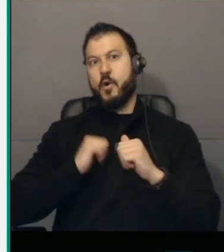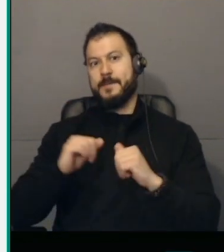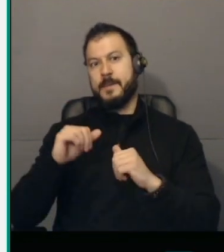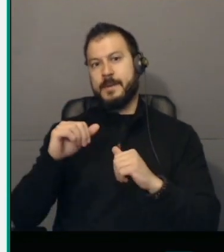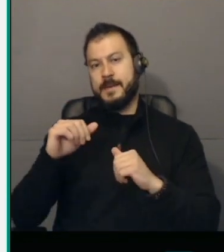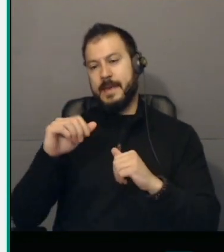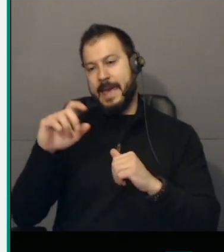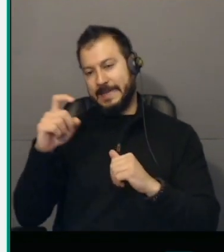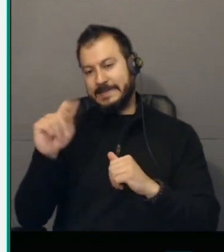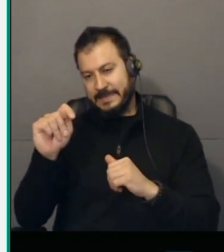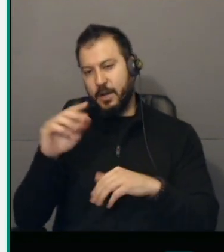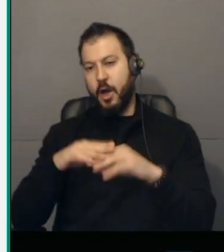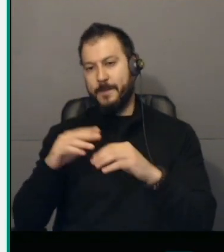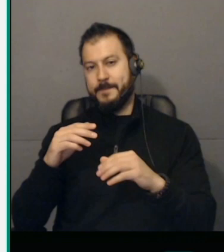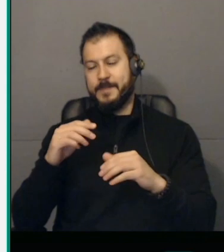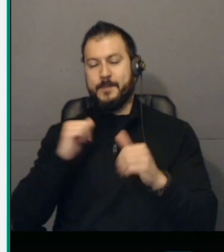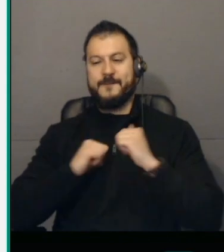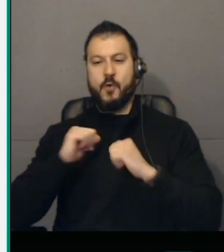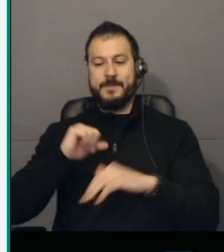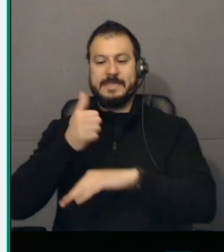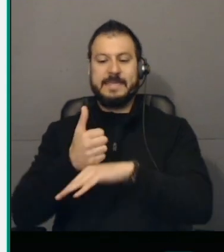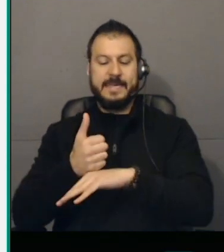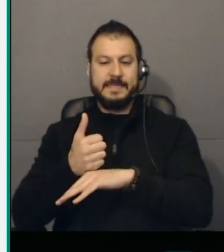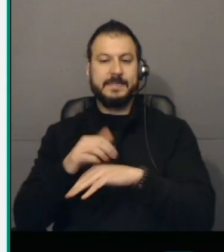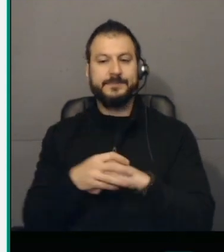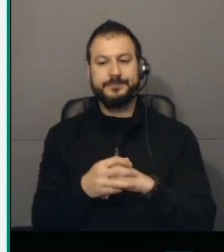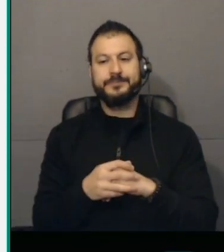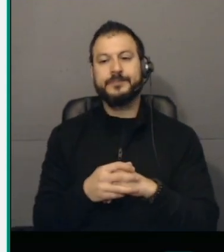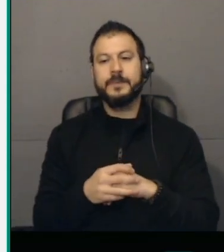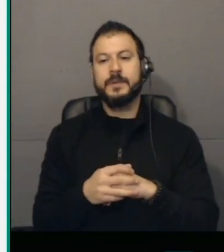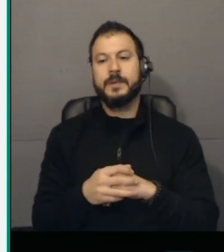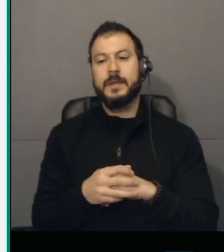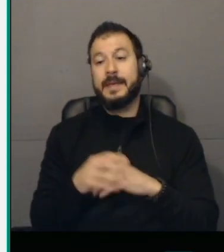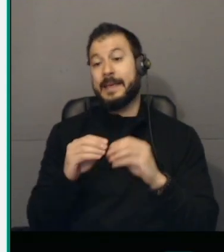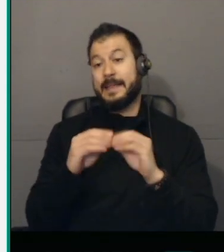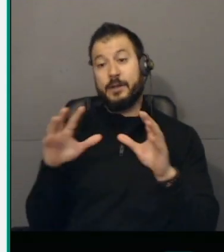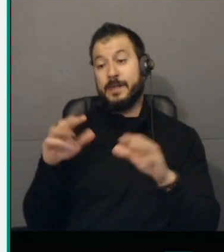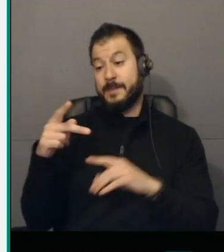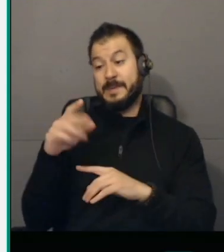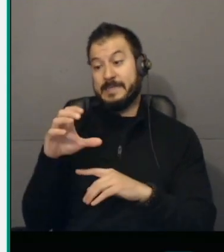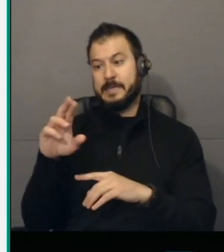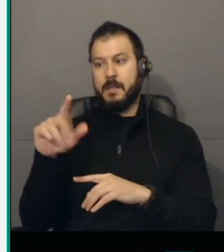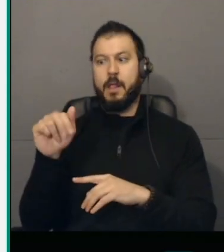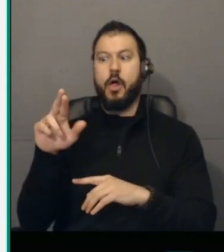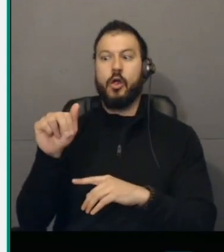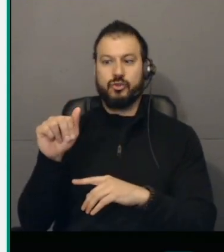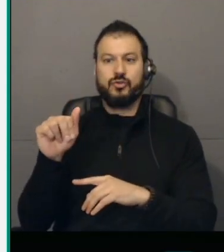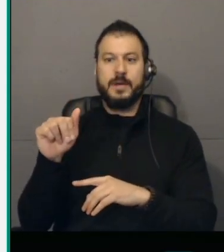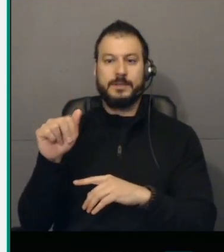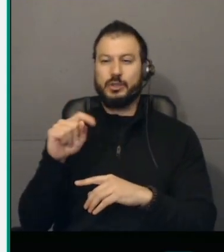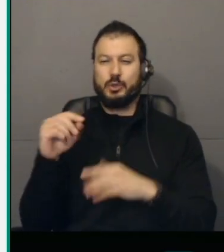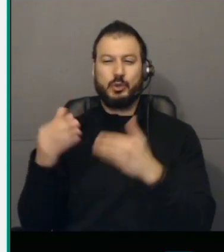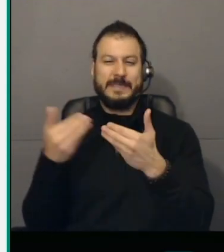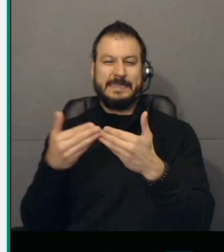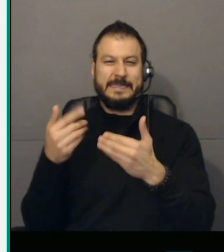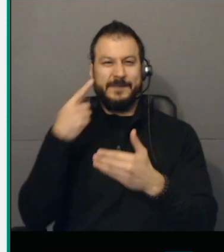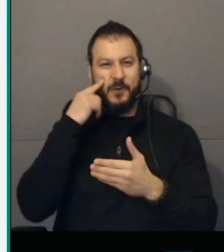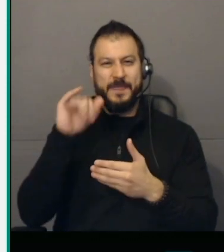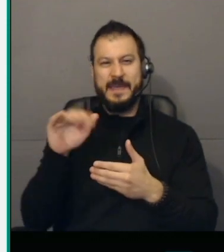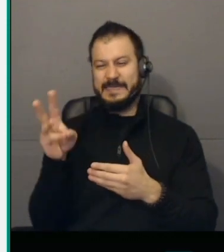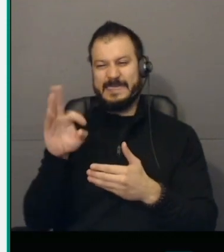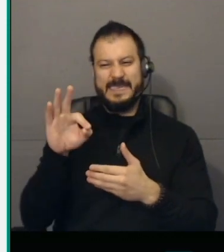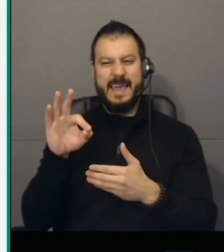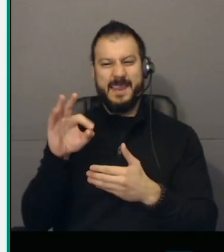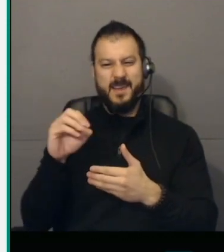similar numbers on NVIDIA RTX cards. That said, clearly the PC Ultra settings are kind of too easy for the